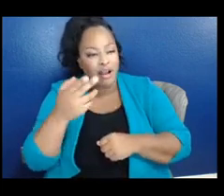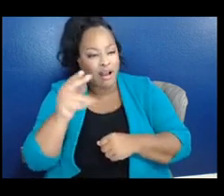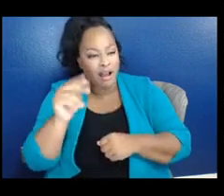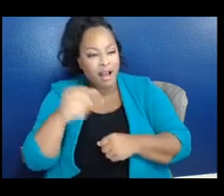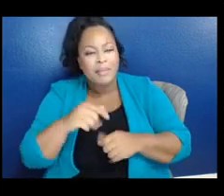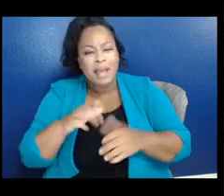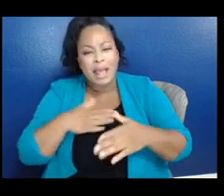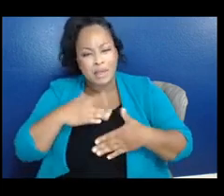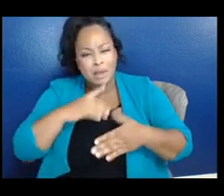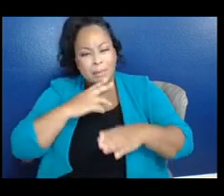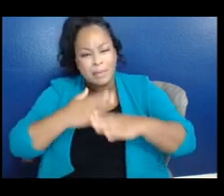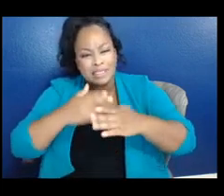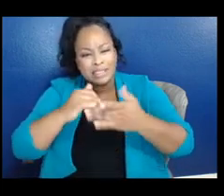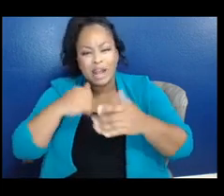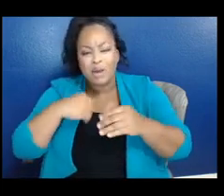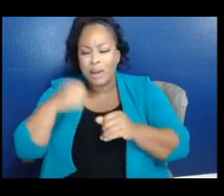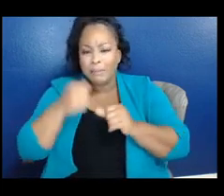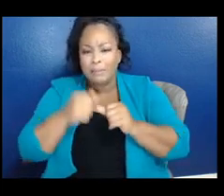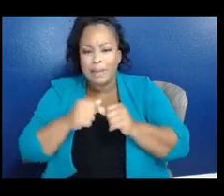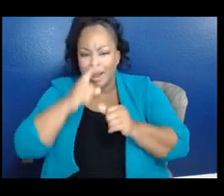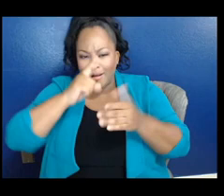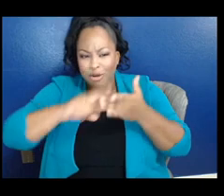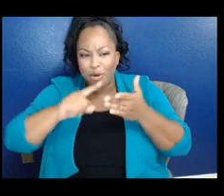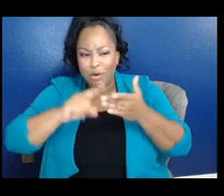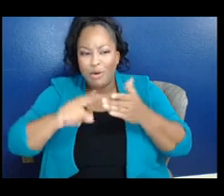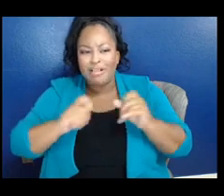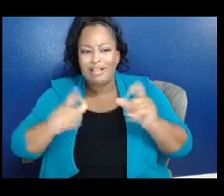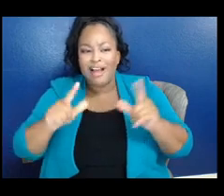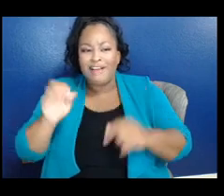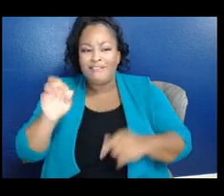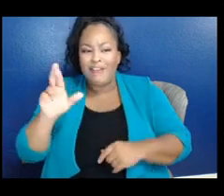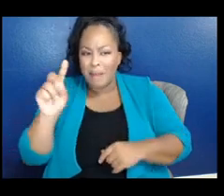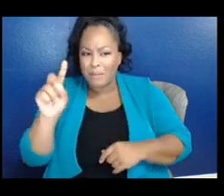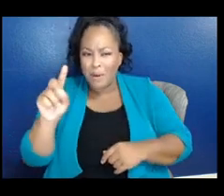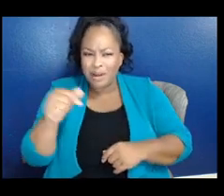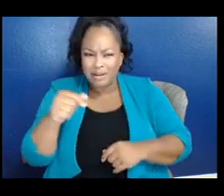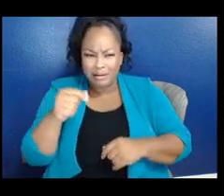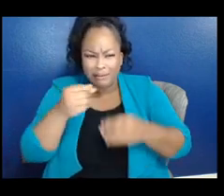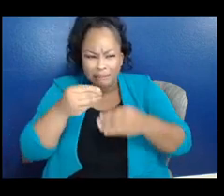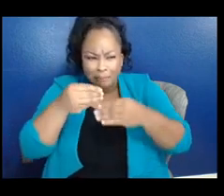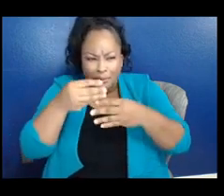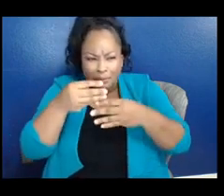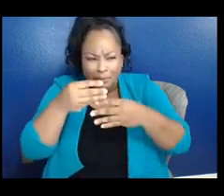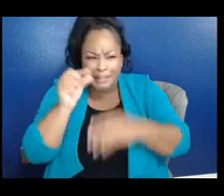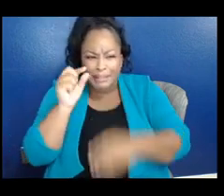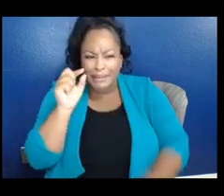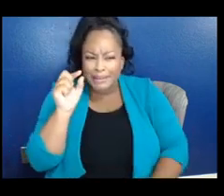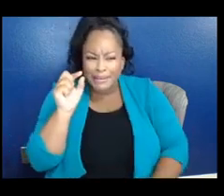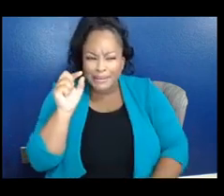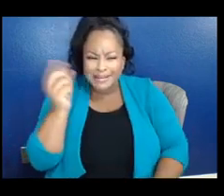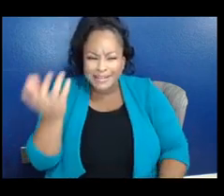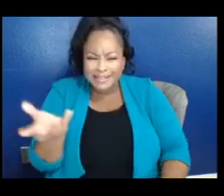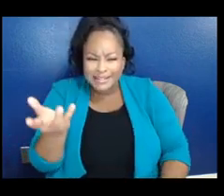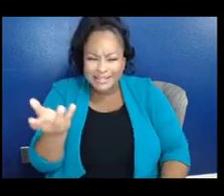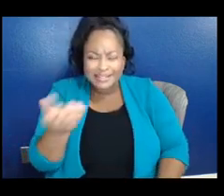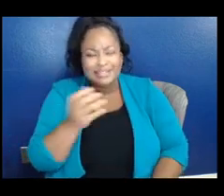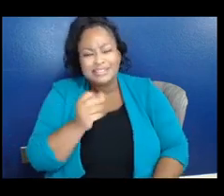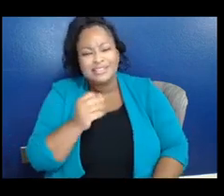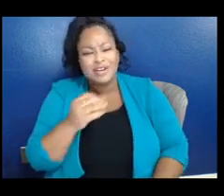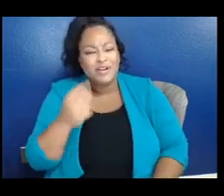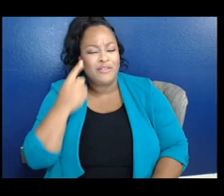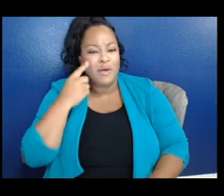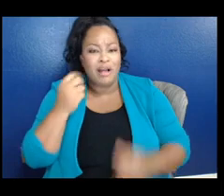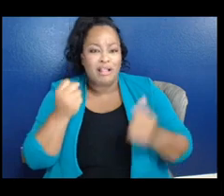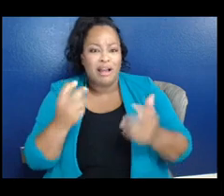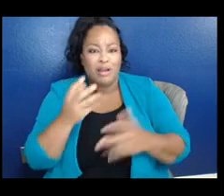And I'm glad that you mentioned that, because I remember Googling fibroids and there was very little information that came up. And,